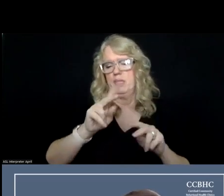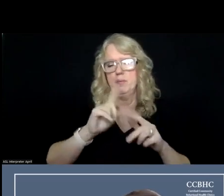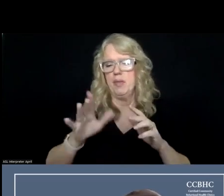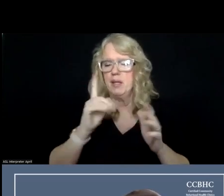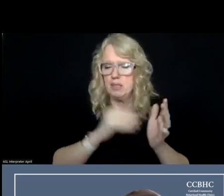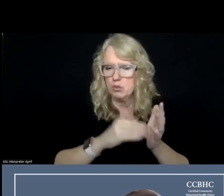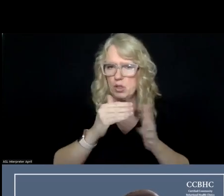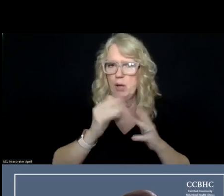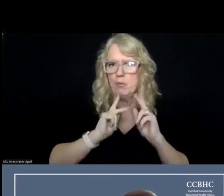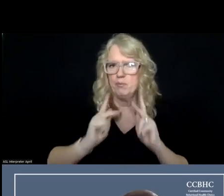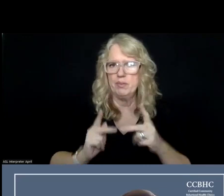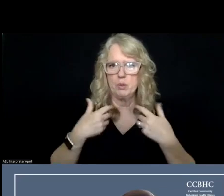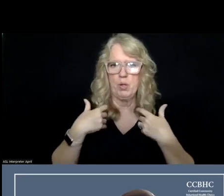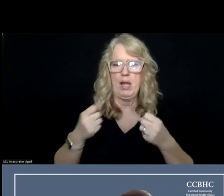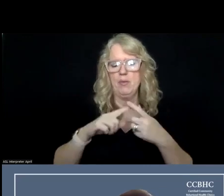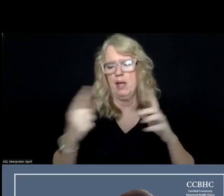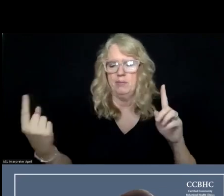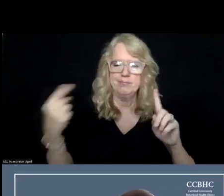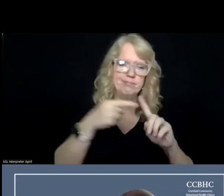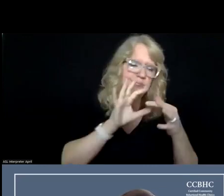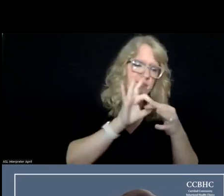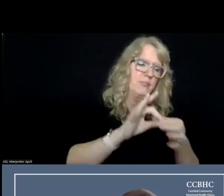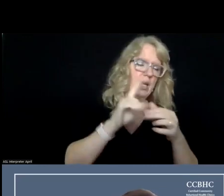health conditions, and then to connect back to the primary and